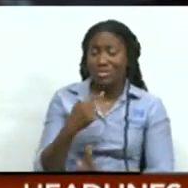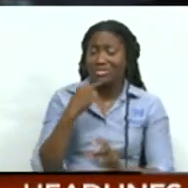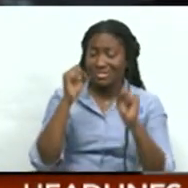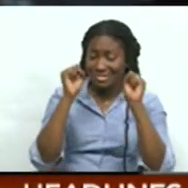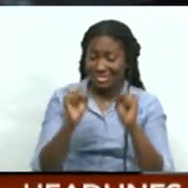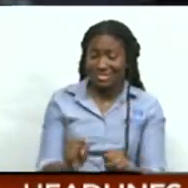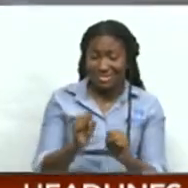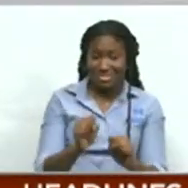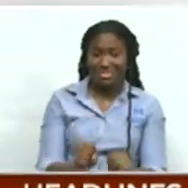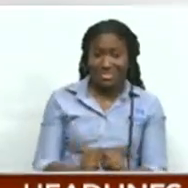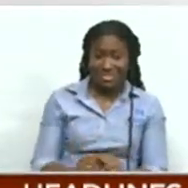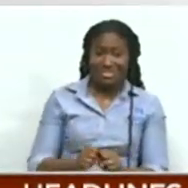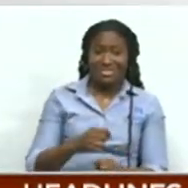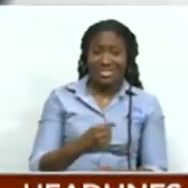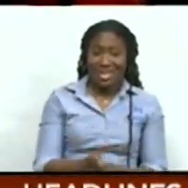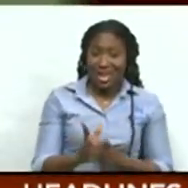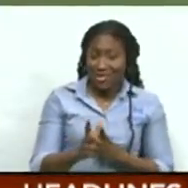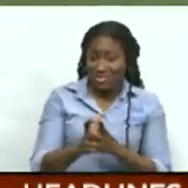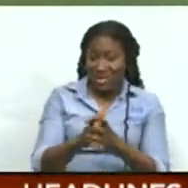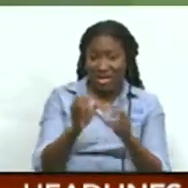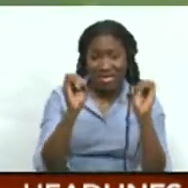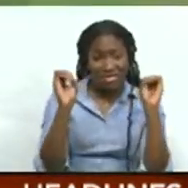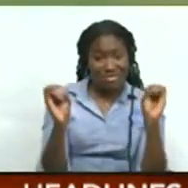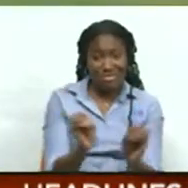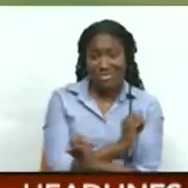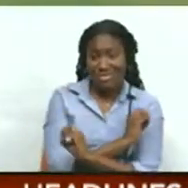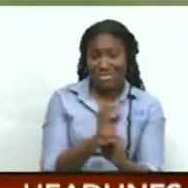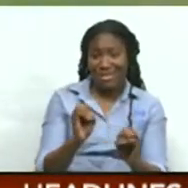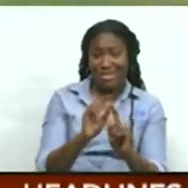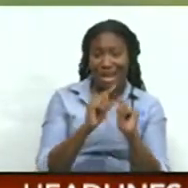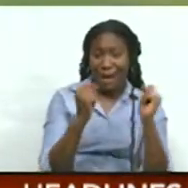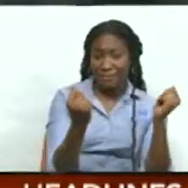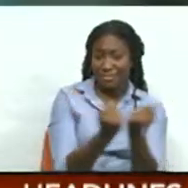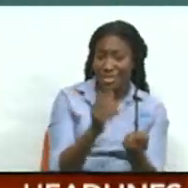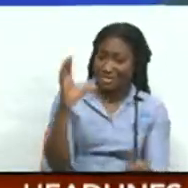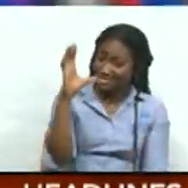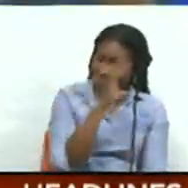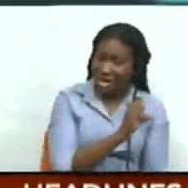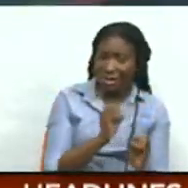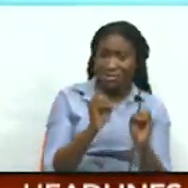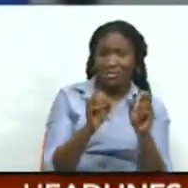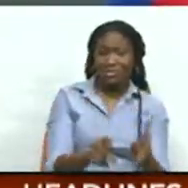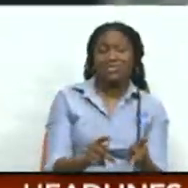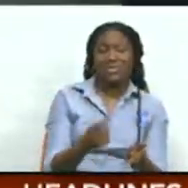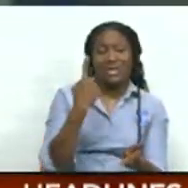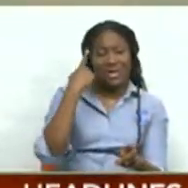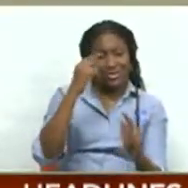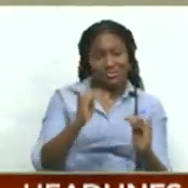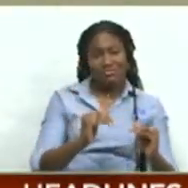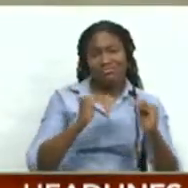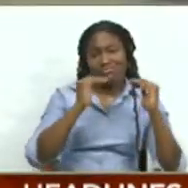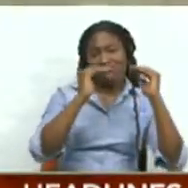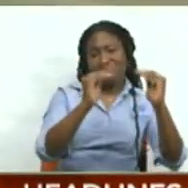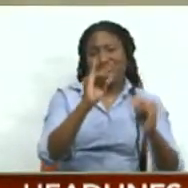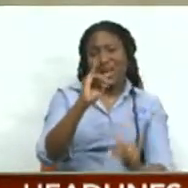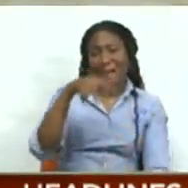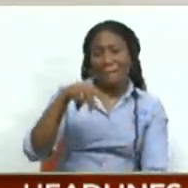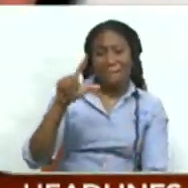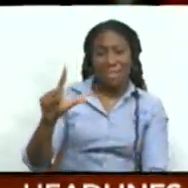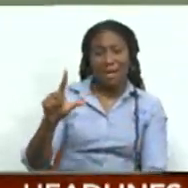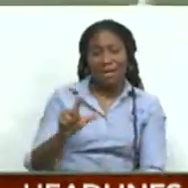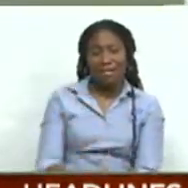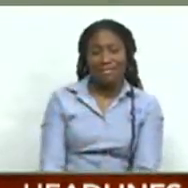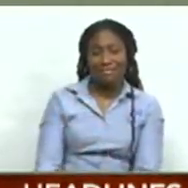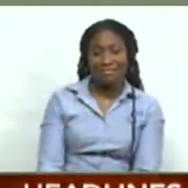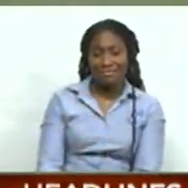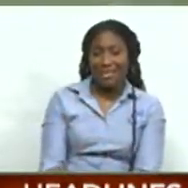went runless as his Lucknow Super Giants team missed an opportunity to rise in the IPL standings as well.